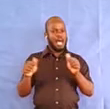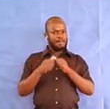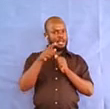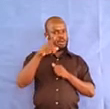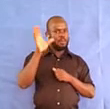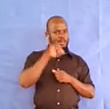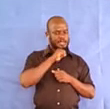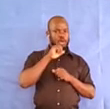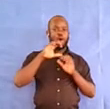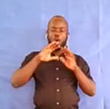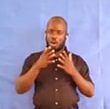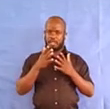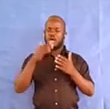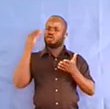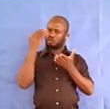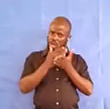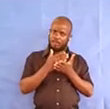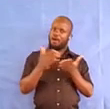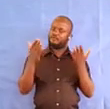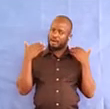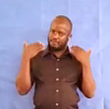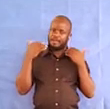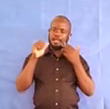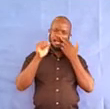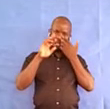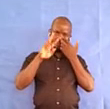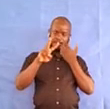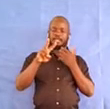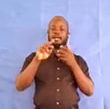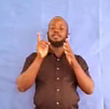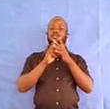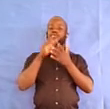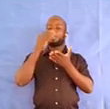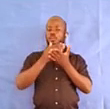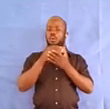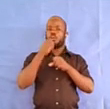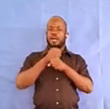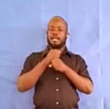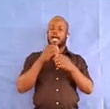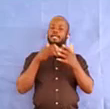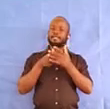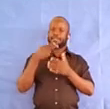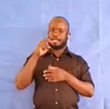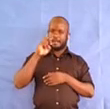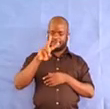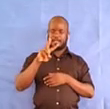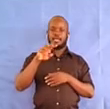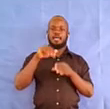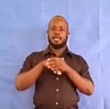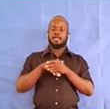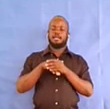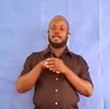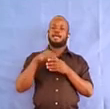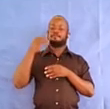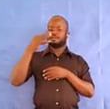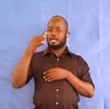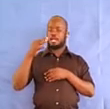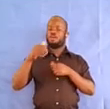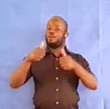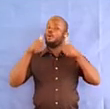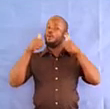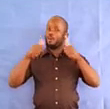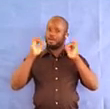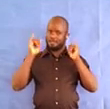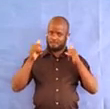directed. If doses are missed or the ARV stopped entirely, the ARVs may stop working against the HIV in